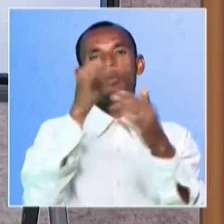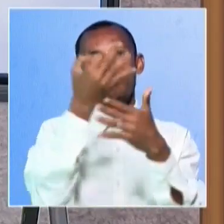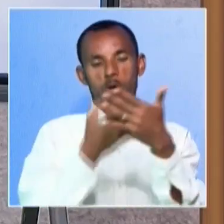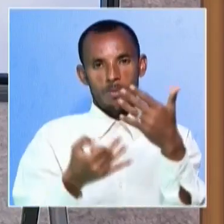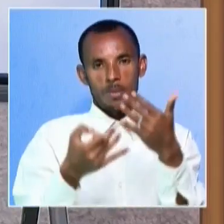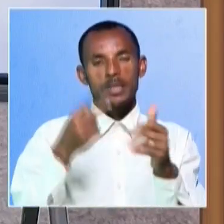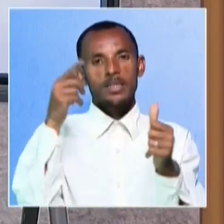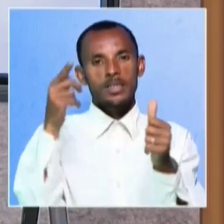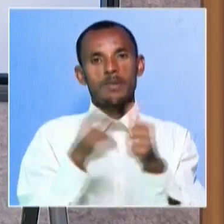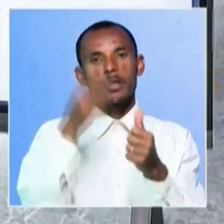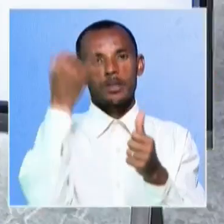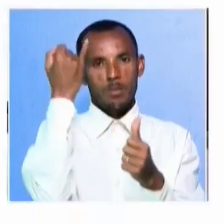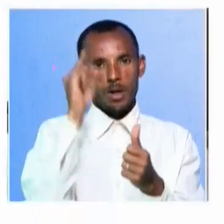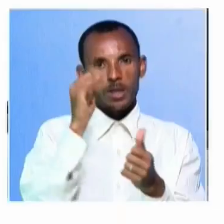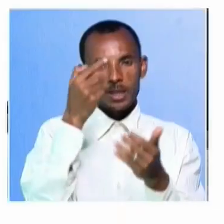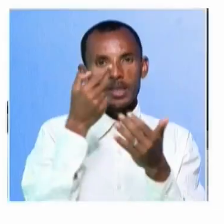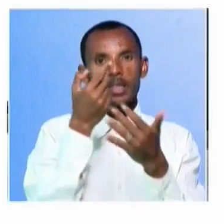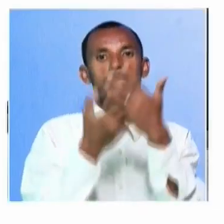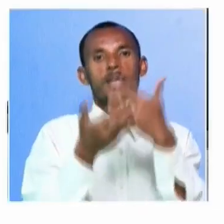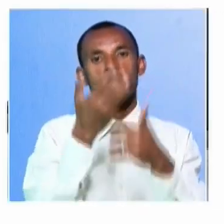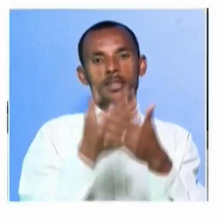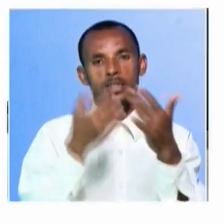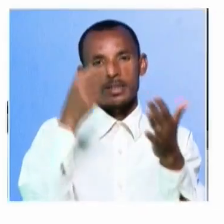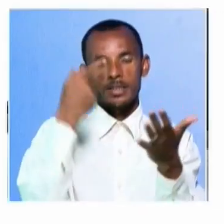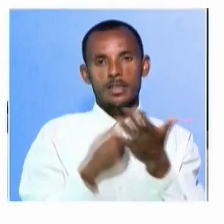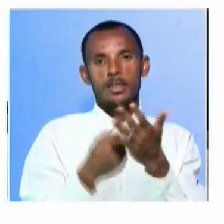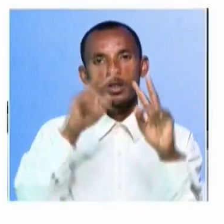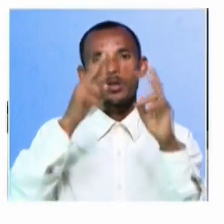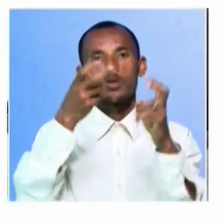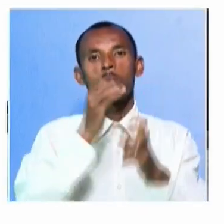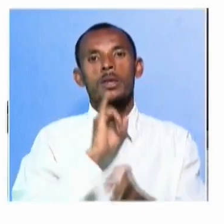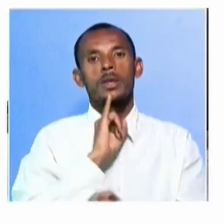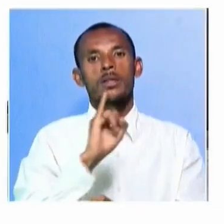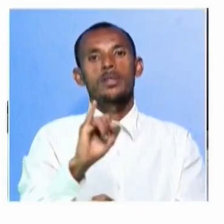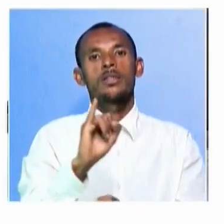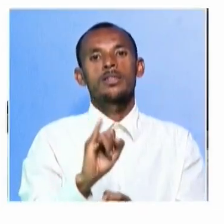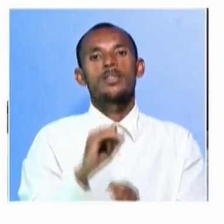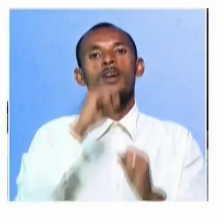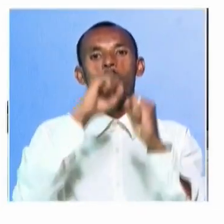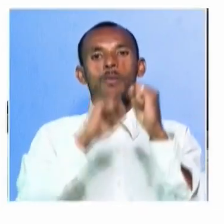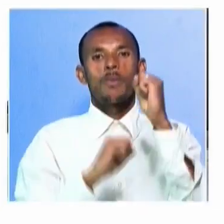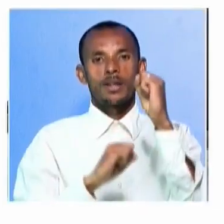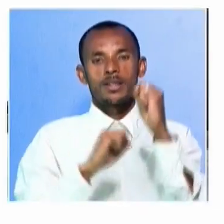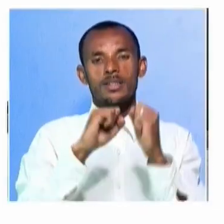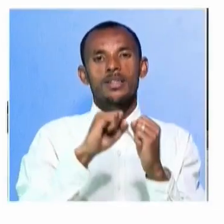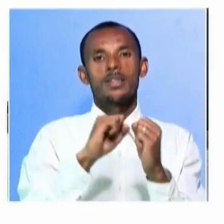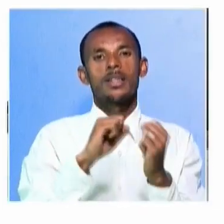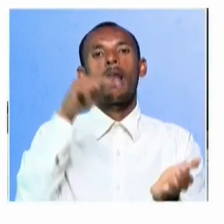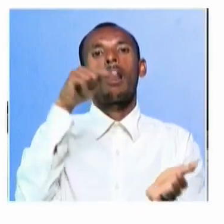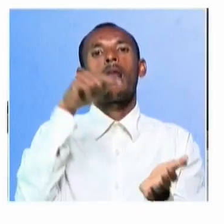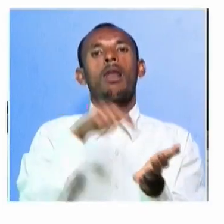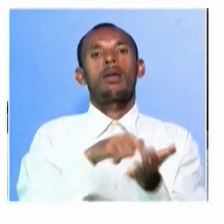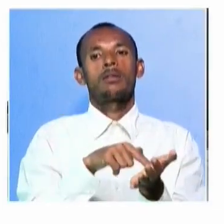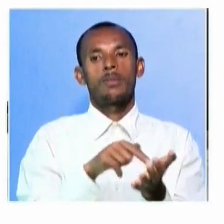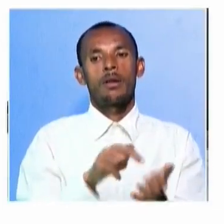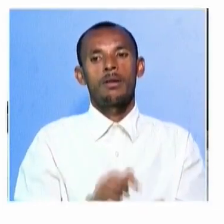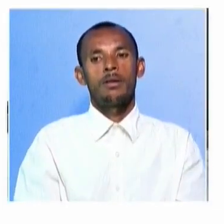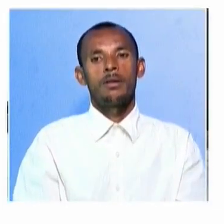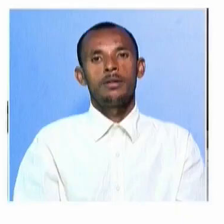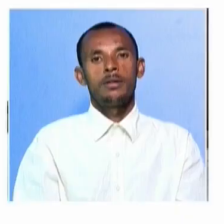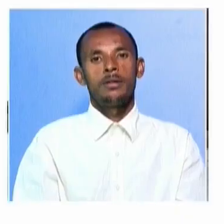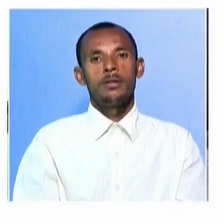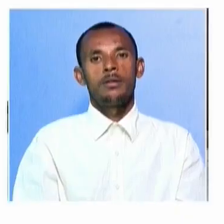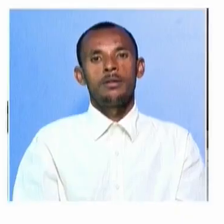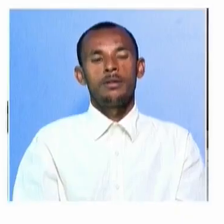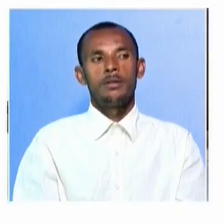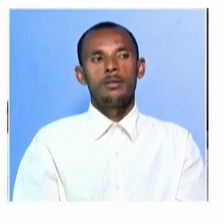the first point of discussion under this topic is comparison of decimals, okay?